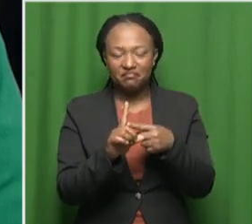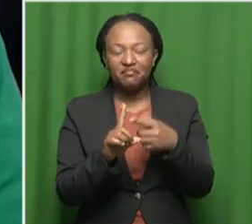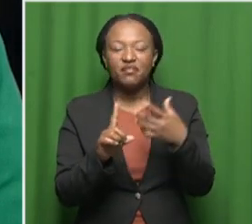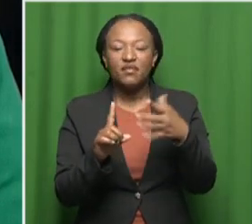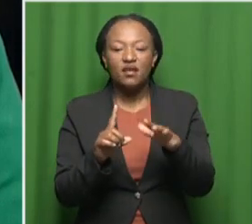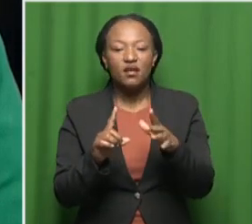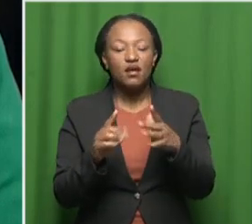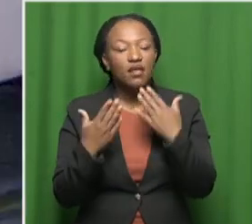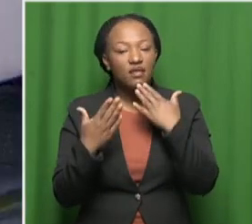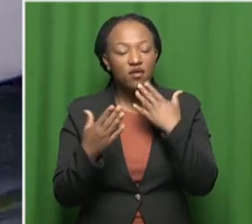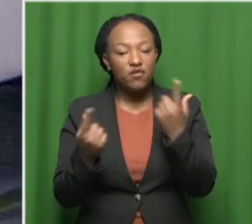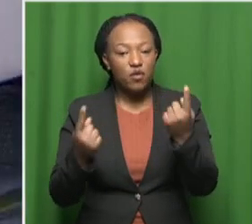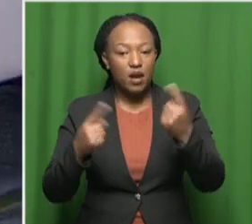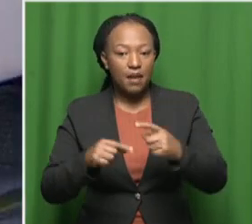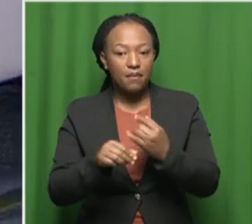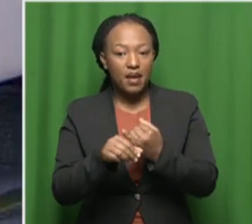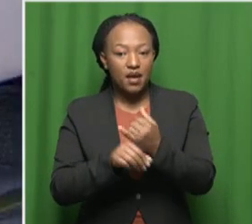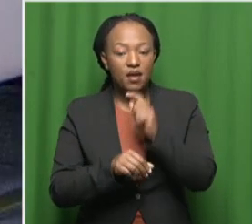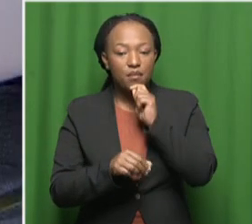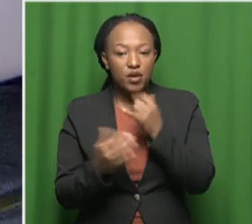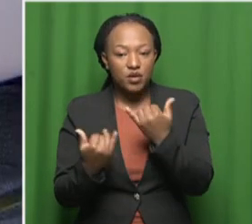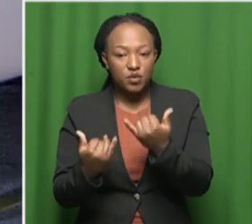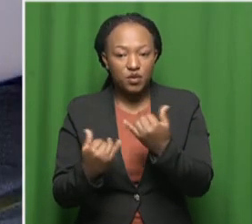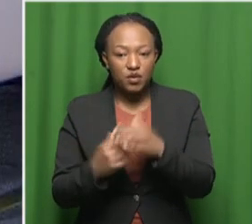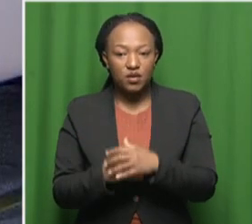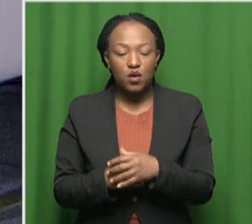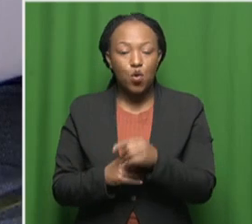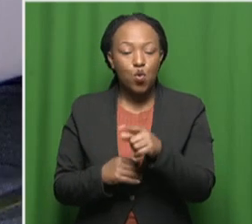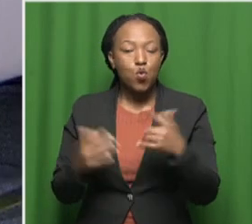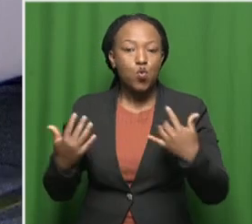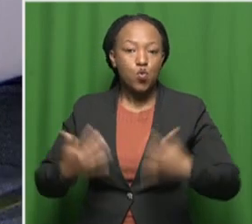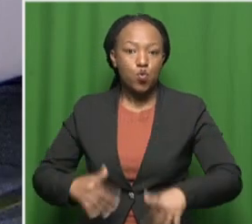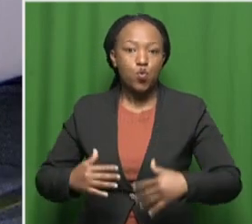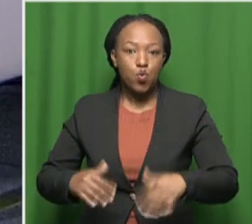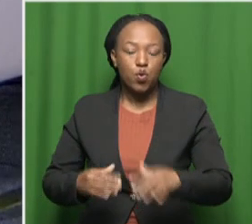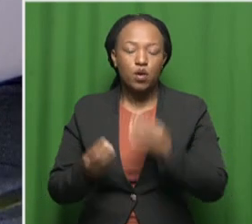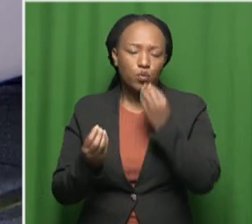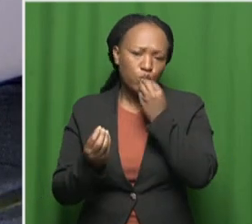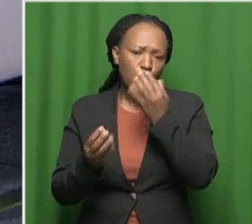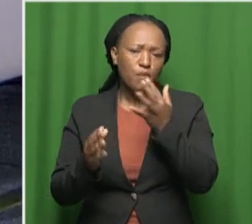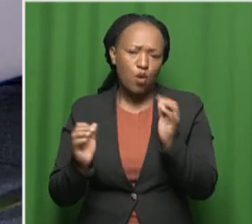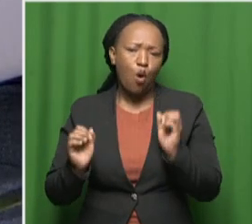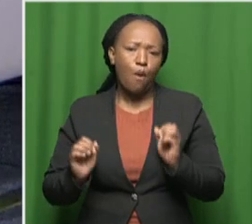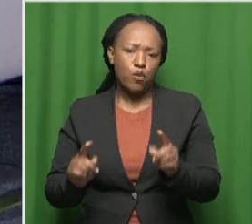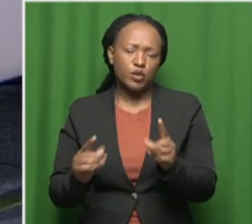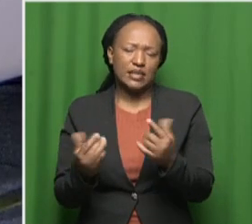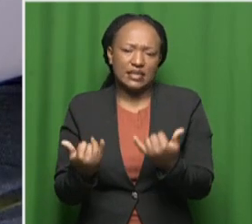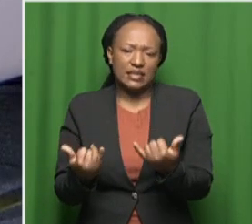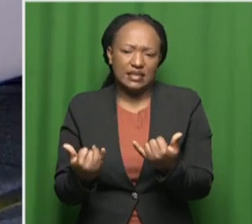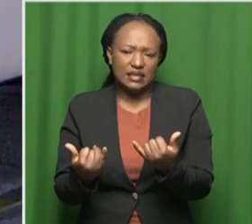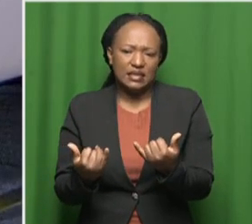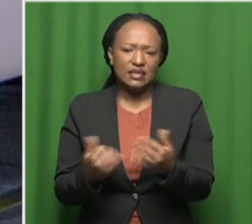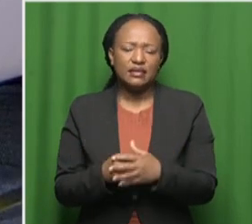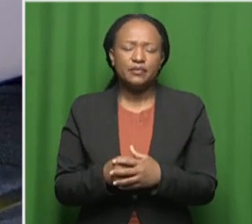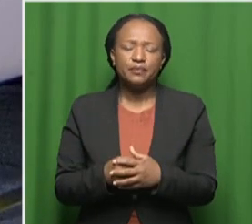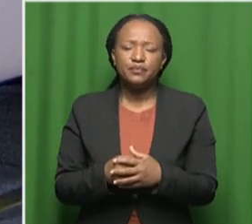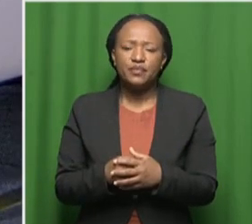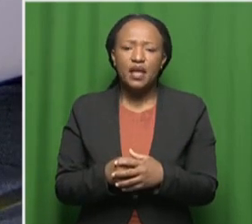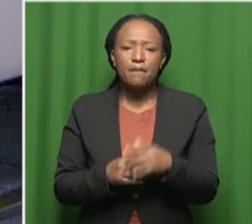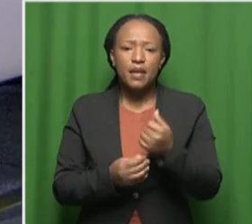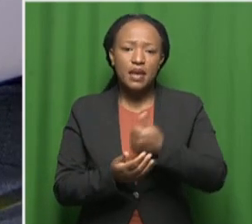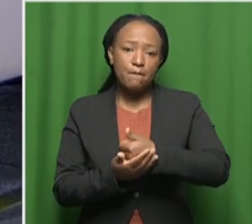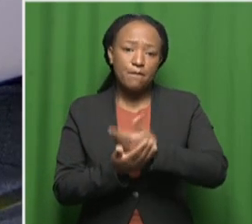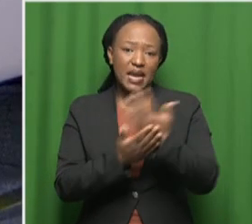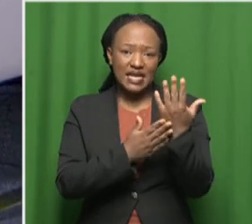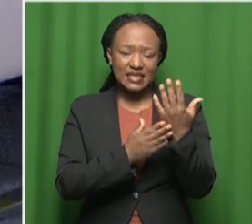course, important matters that need to be discussed, because this is such a fabulous opportunity, you know, having not just the BRICS